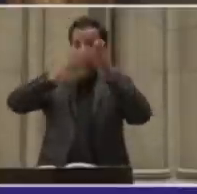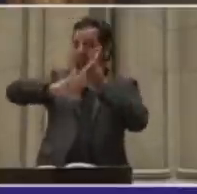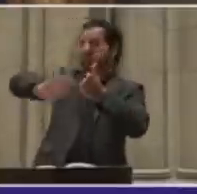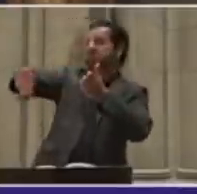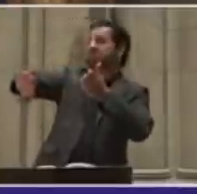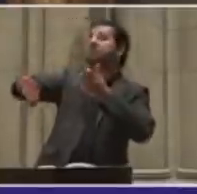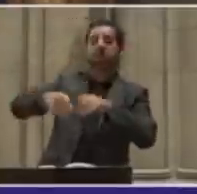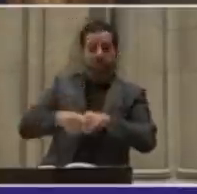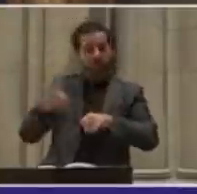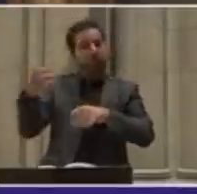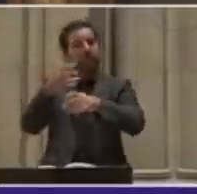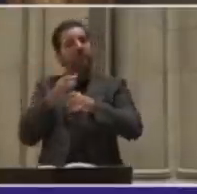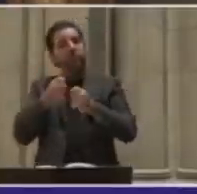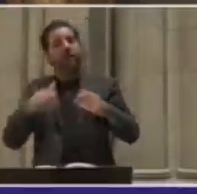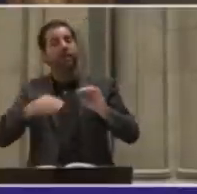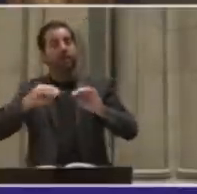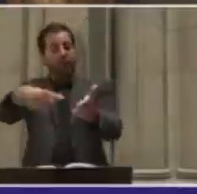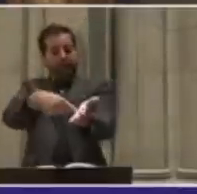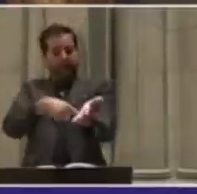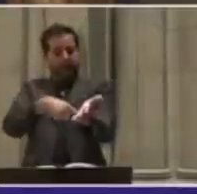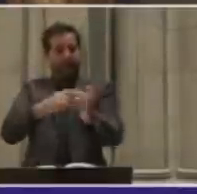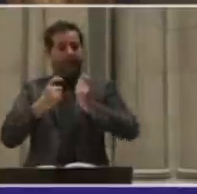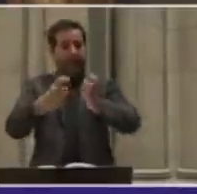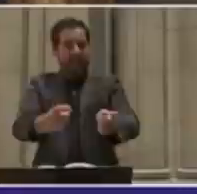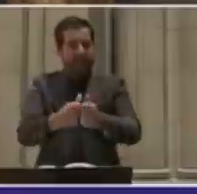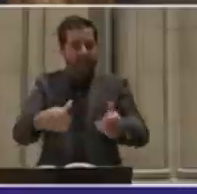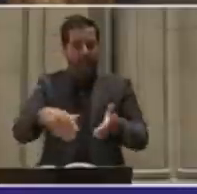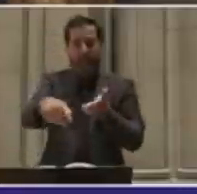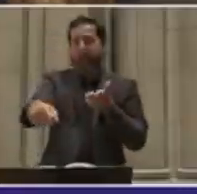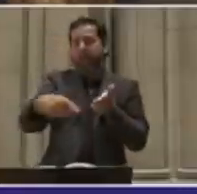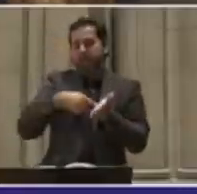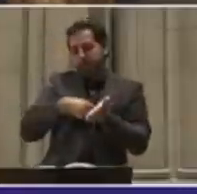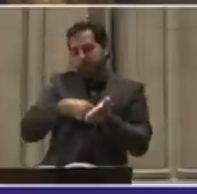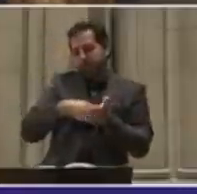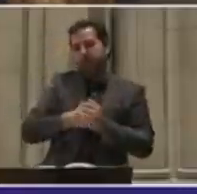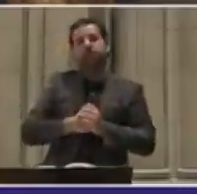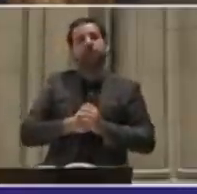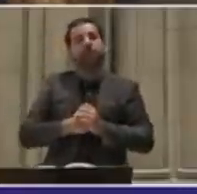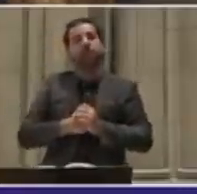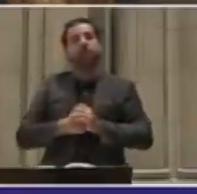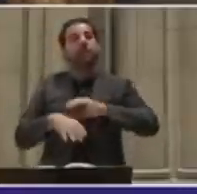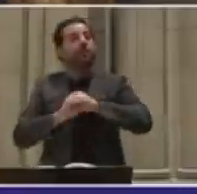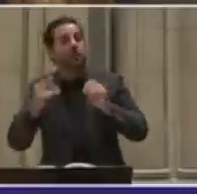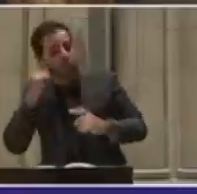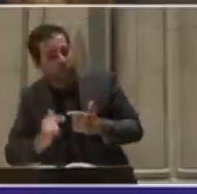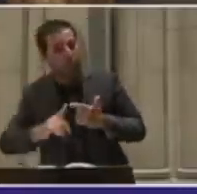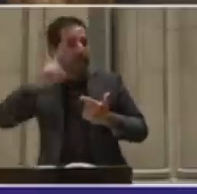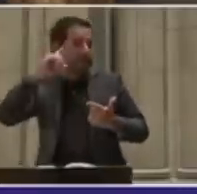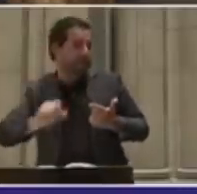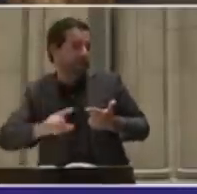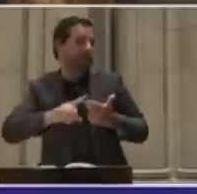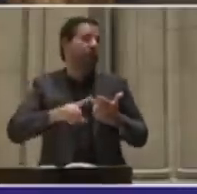have received without payment, give without payment. Take no gold or silver or copper in